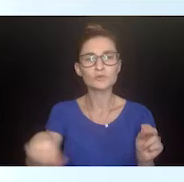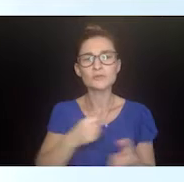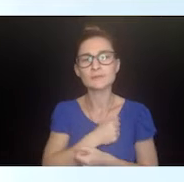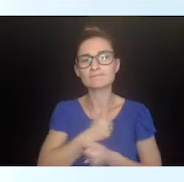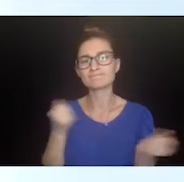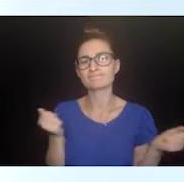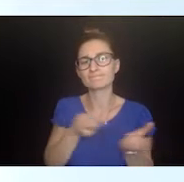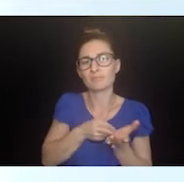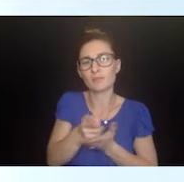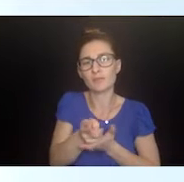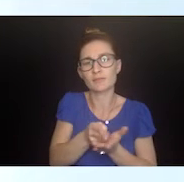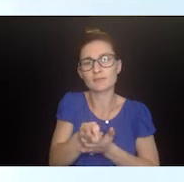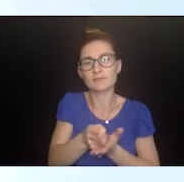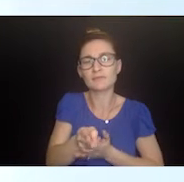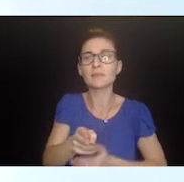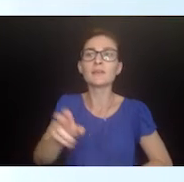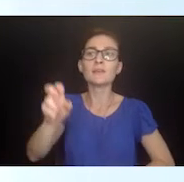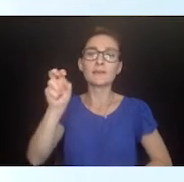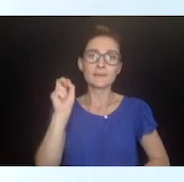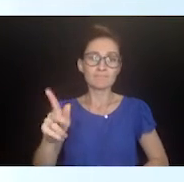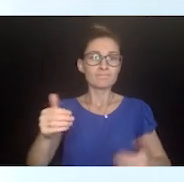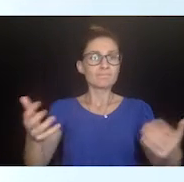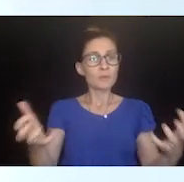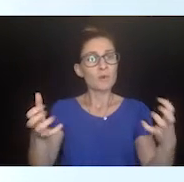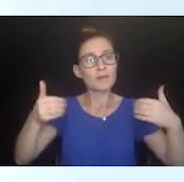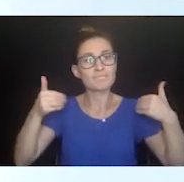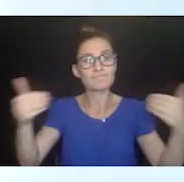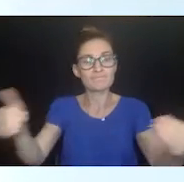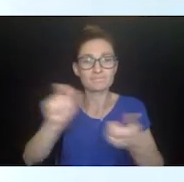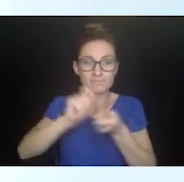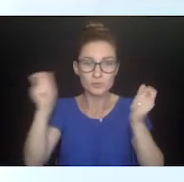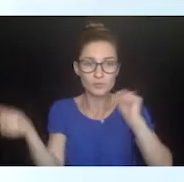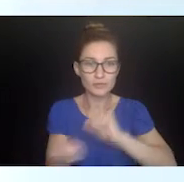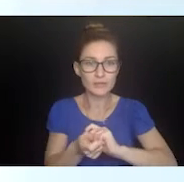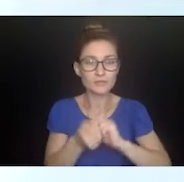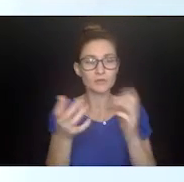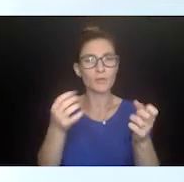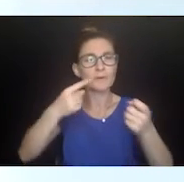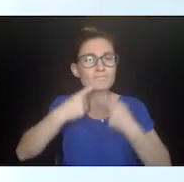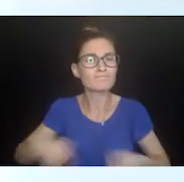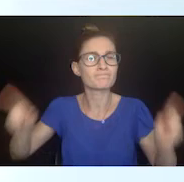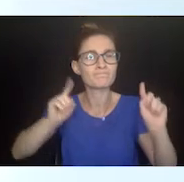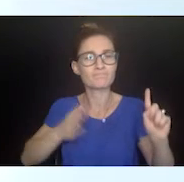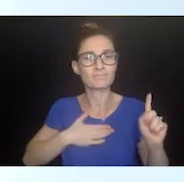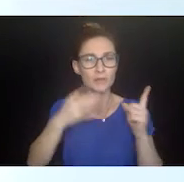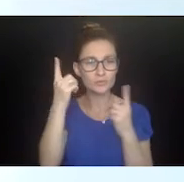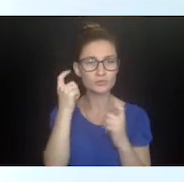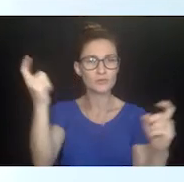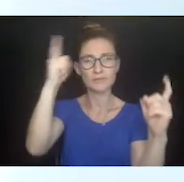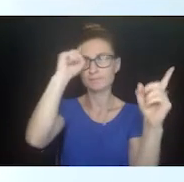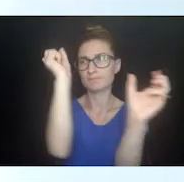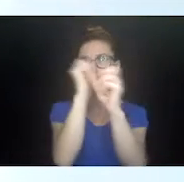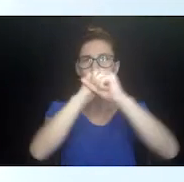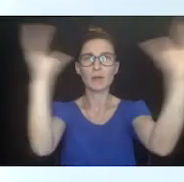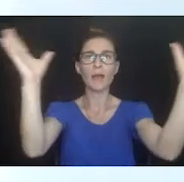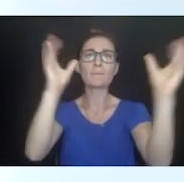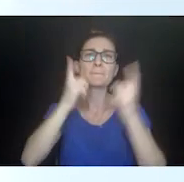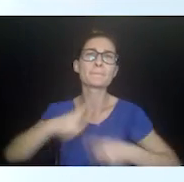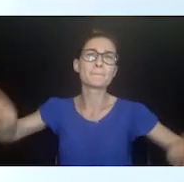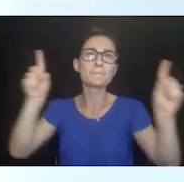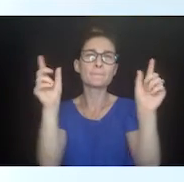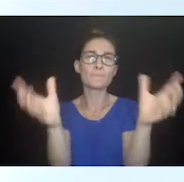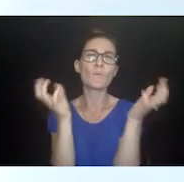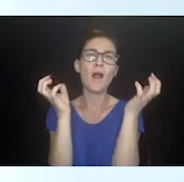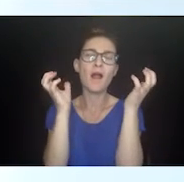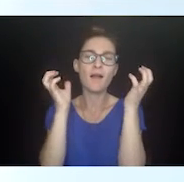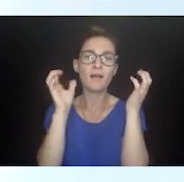okay, I do want to make a change to move towards my wildest dreams. That's how